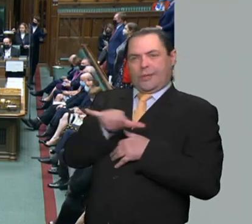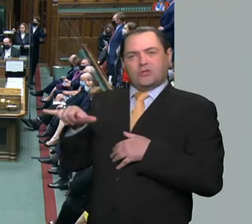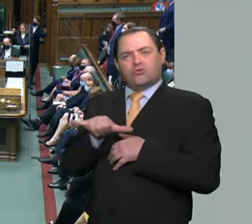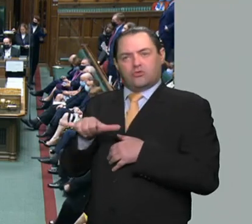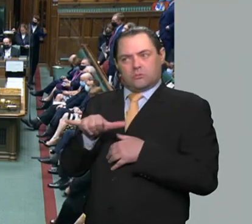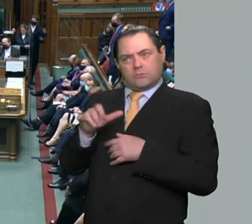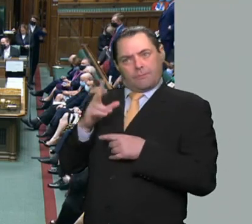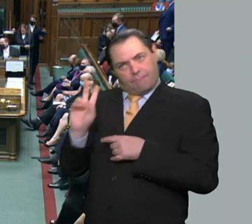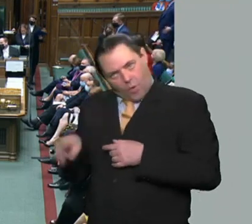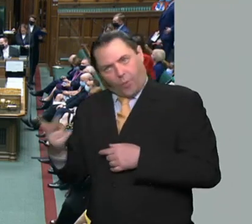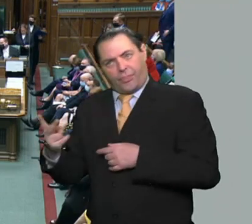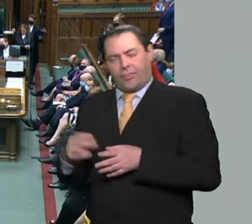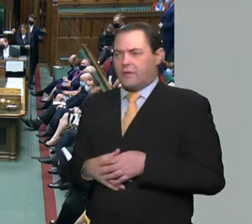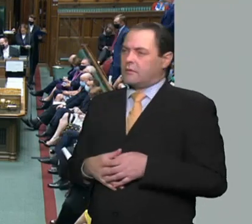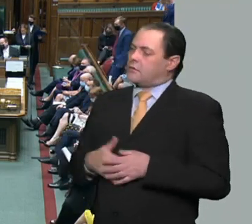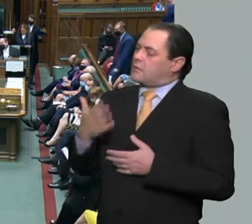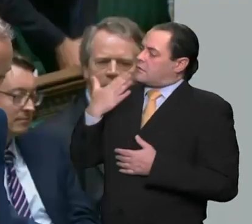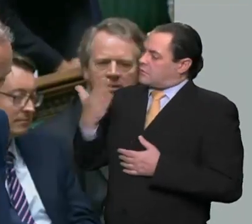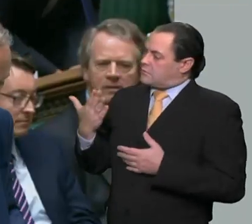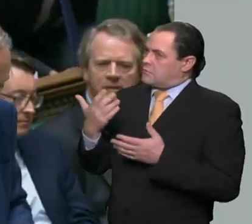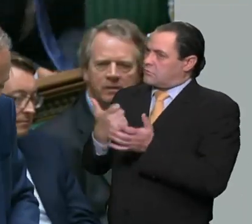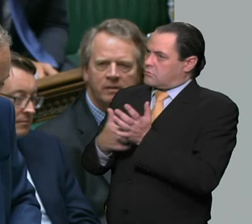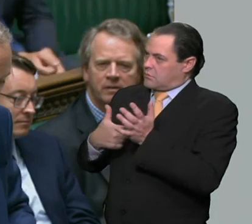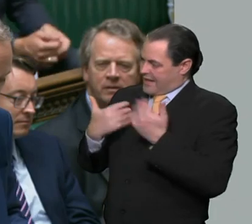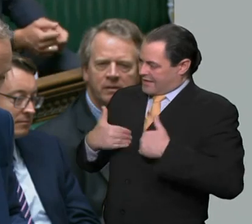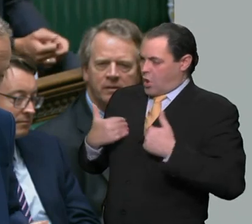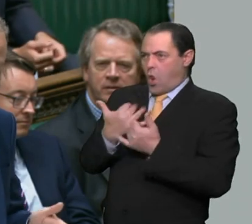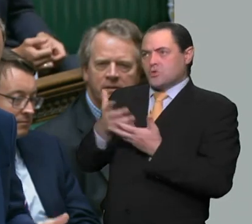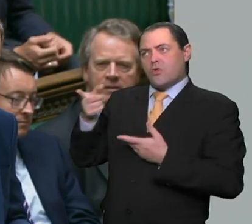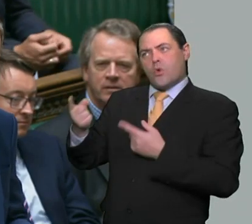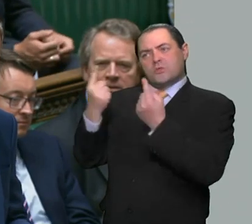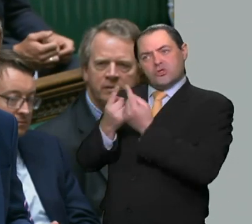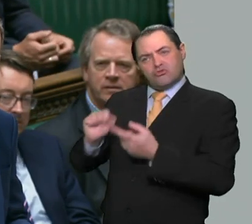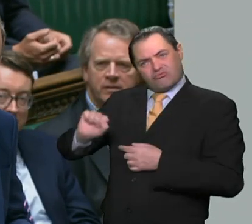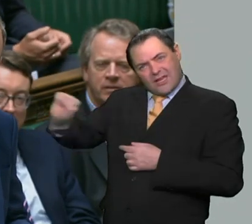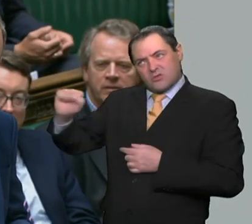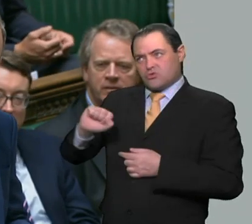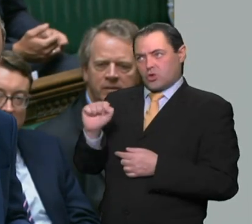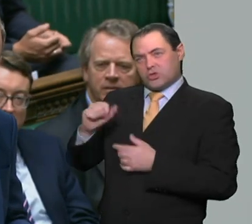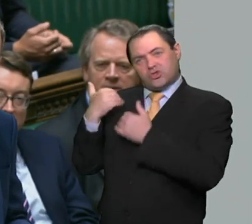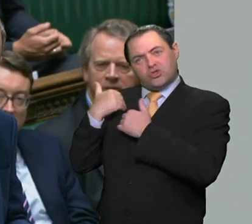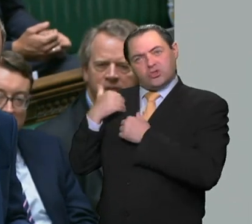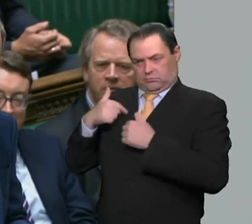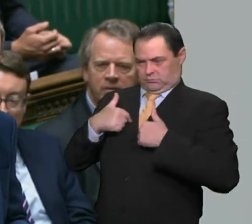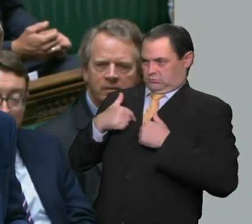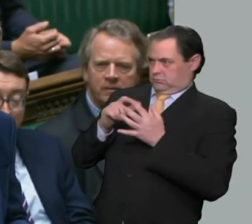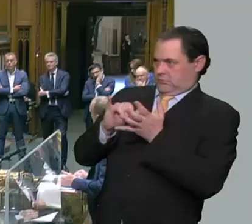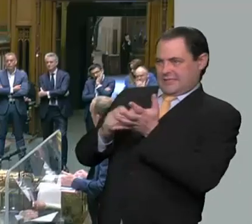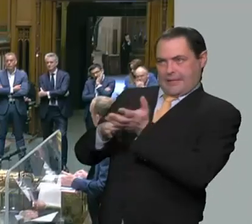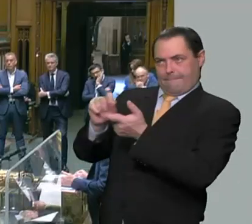Can I say to the Honourable Lady, many of those issues are devolved to Scotland, but the price cap, the energy price